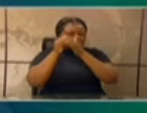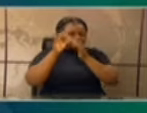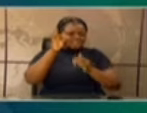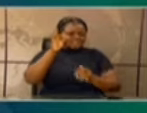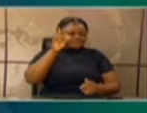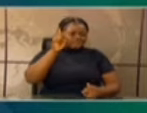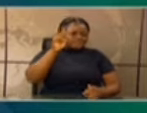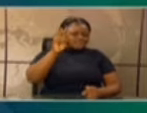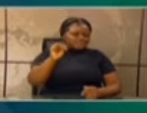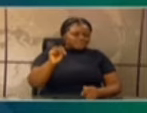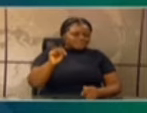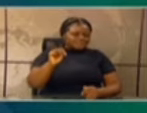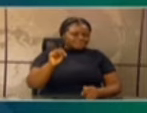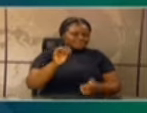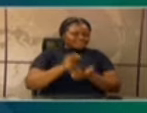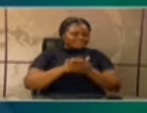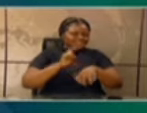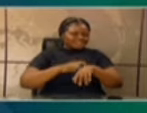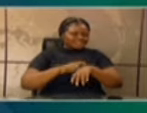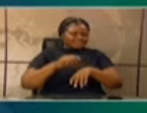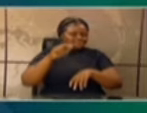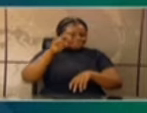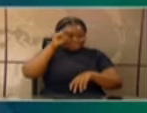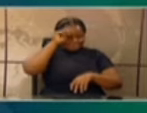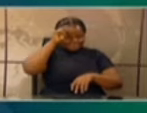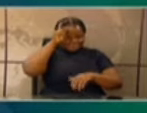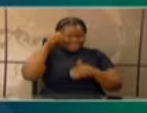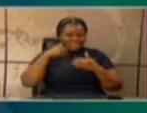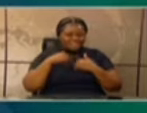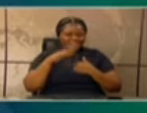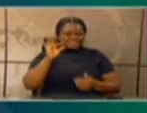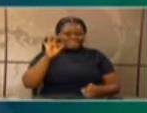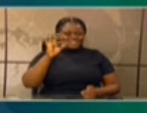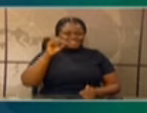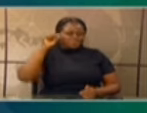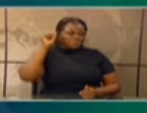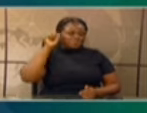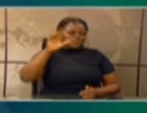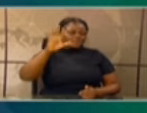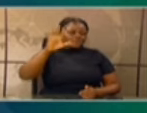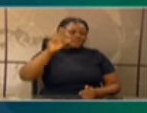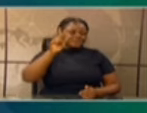But Kwame Nkrumah in 1965 had 19.5 kilometers.